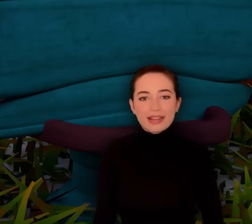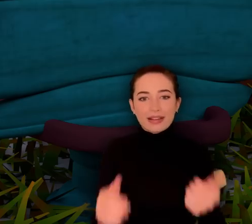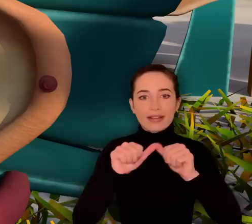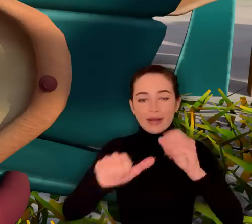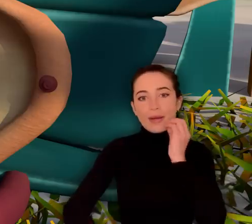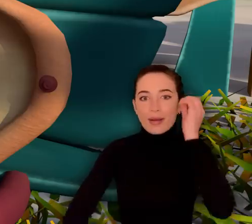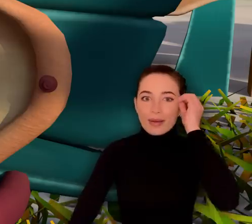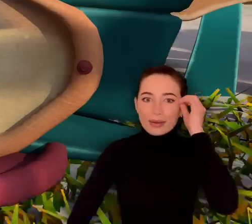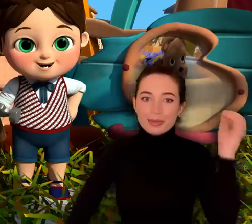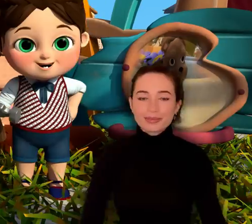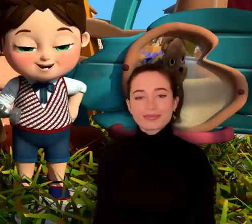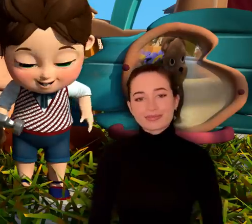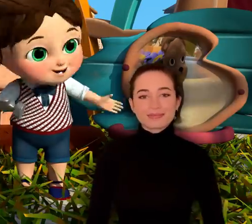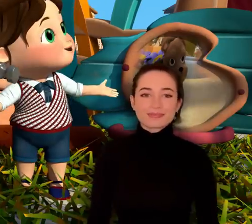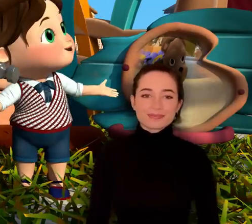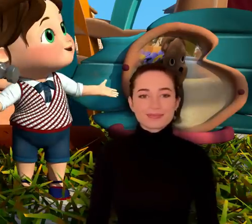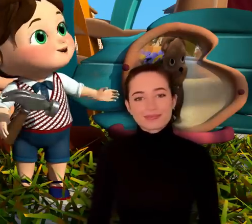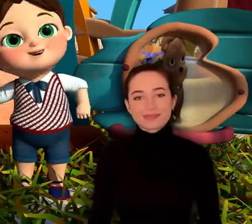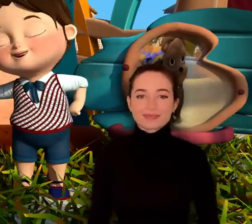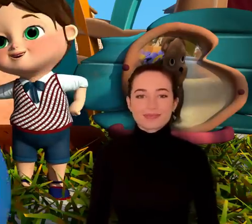all the way home